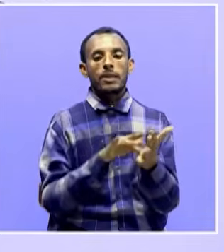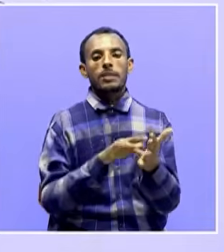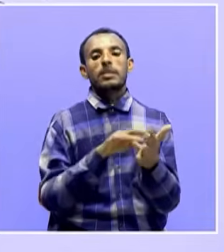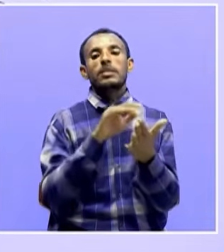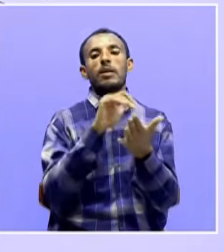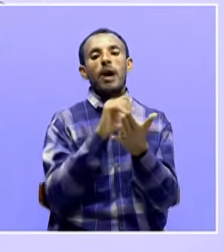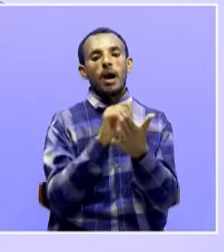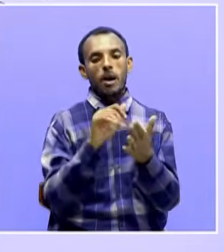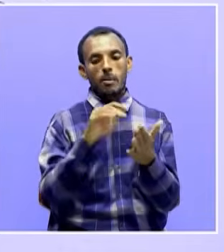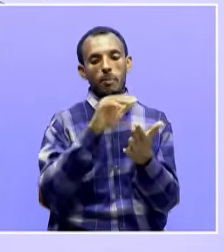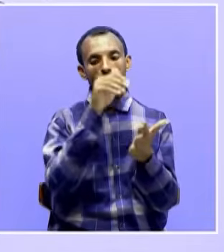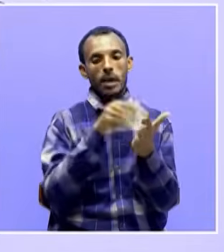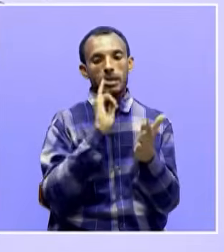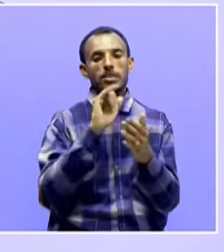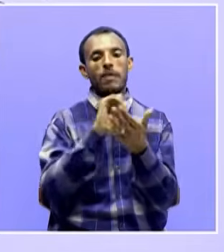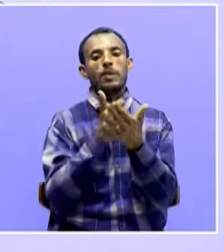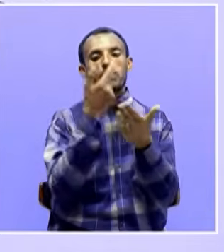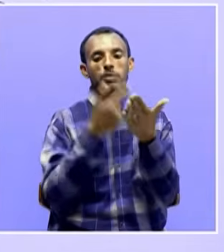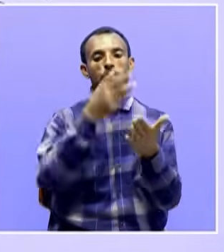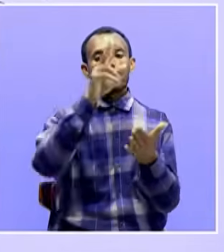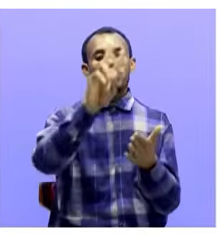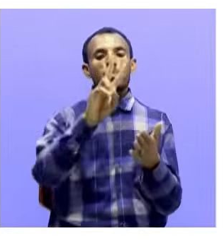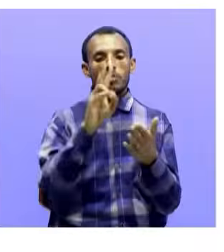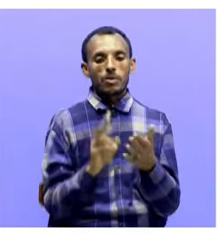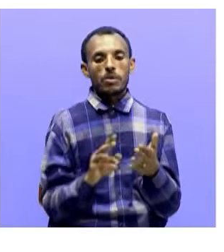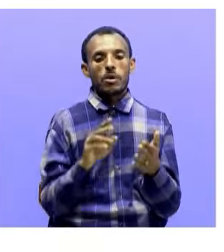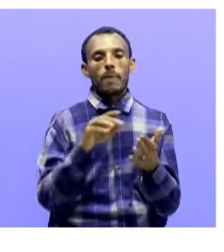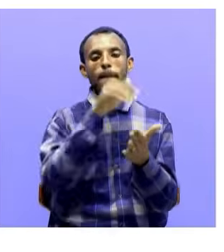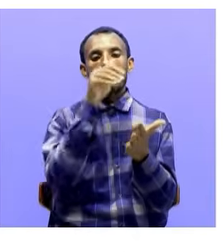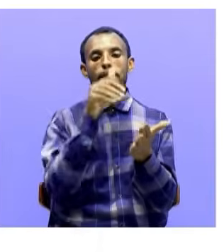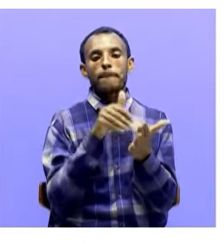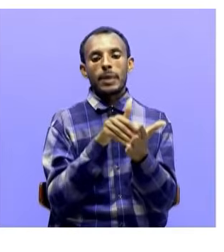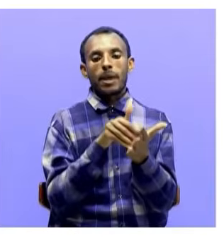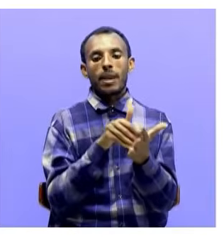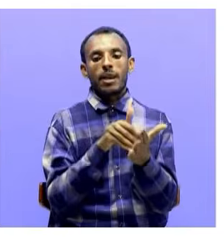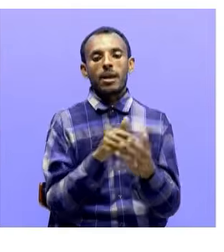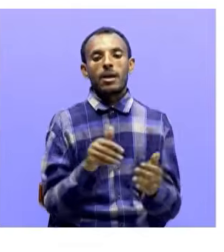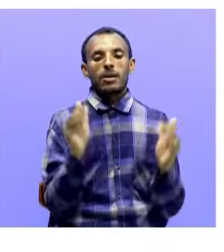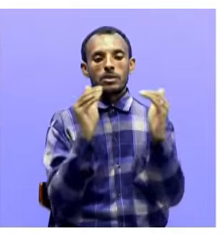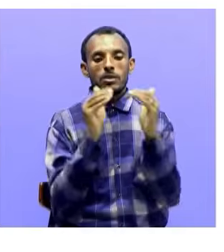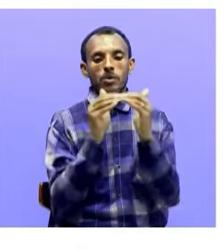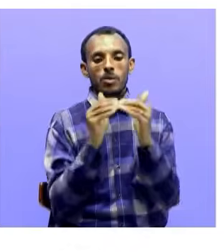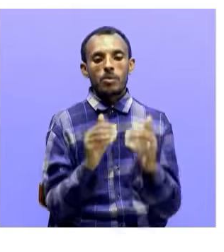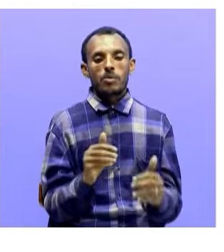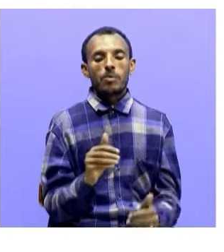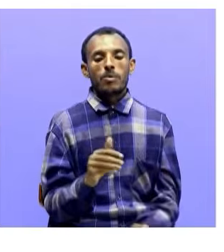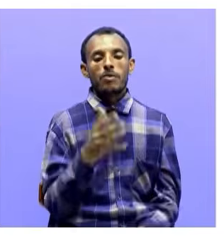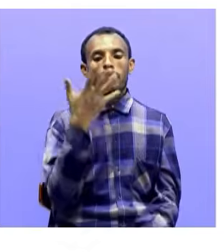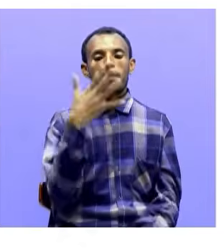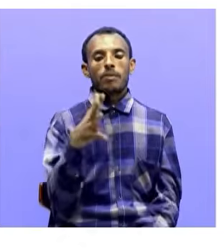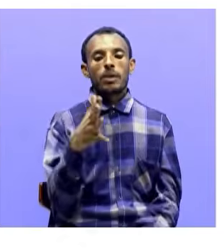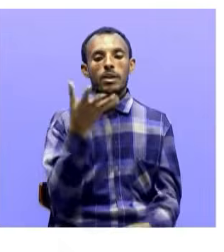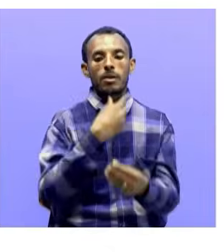be the average of these two terms. So therefore, here median will be equal to